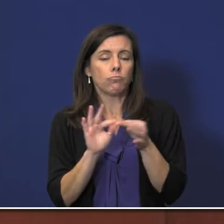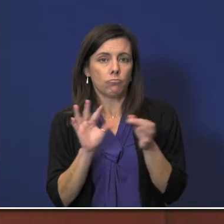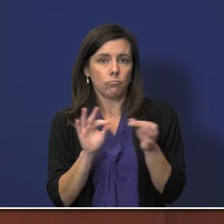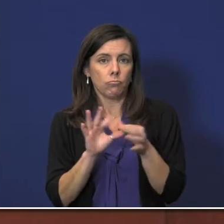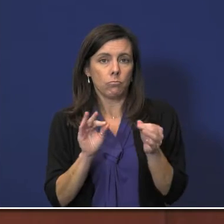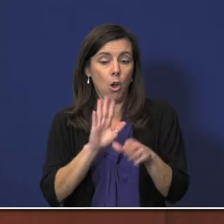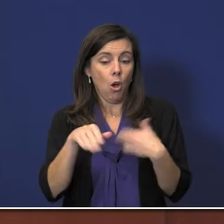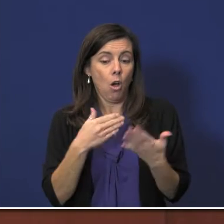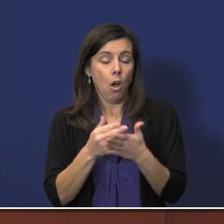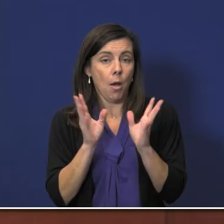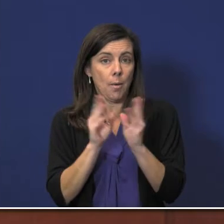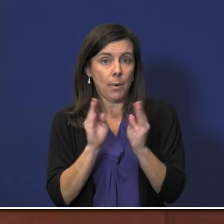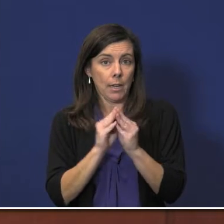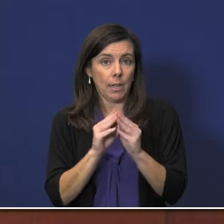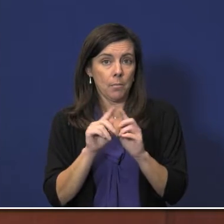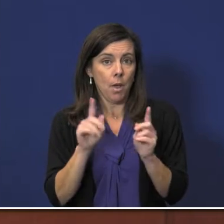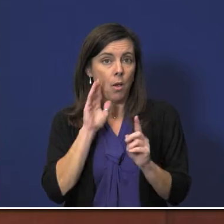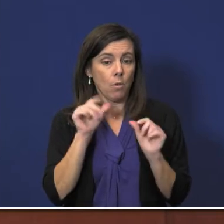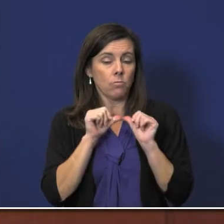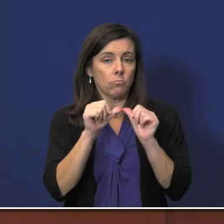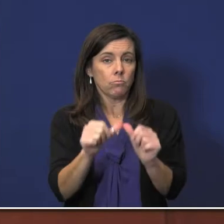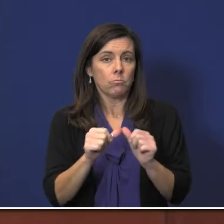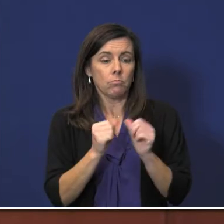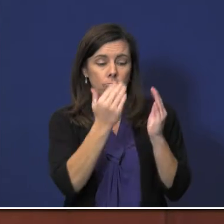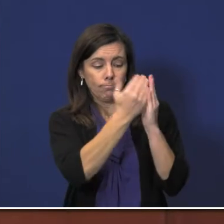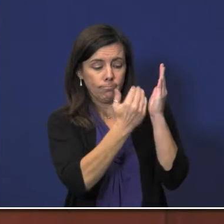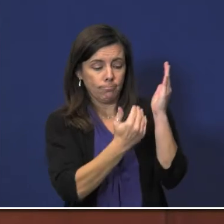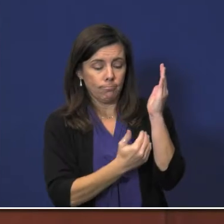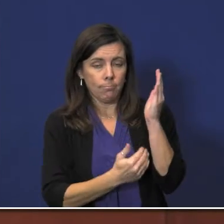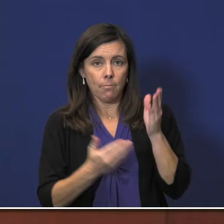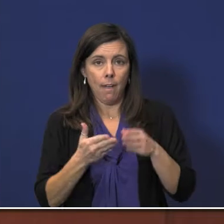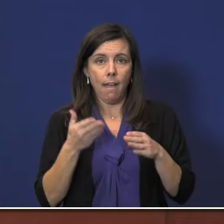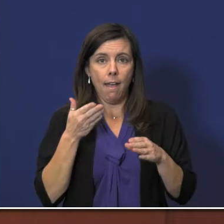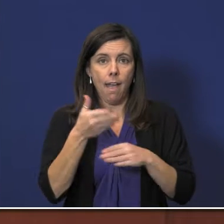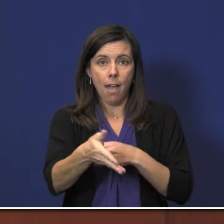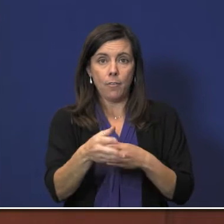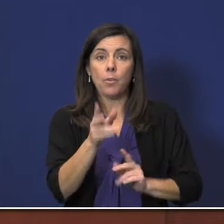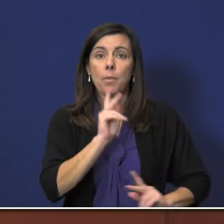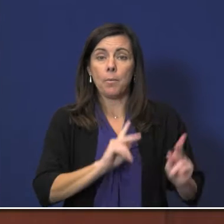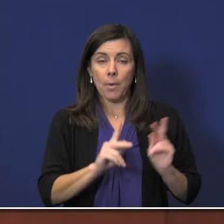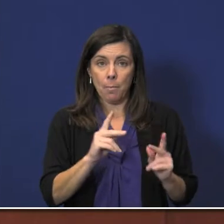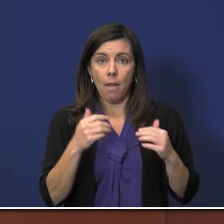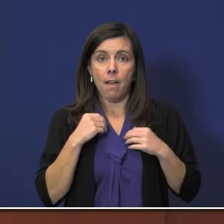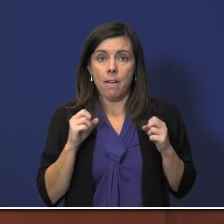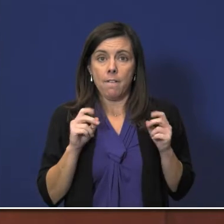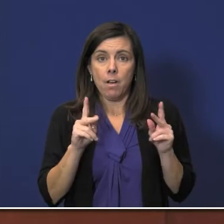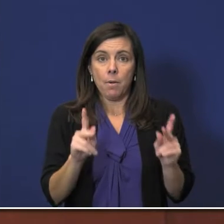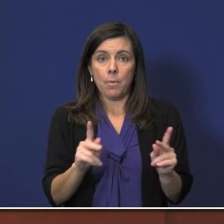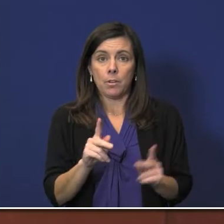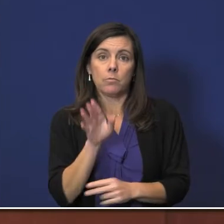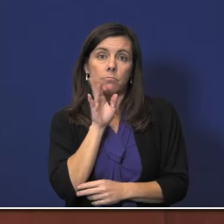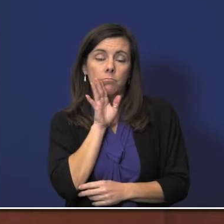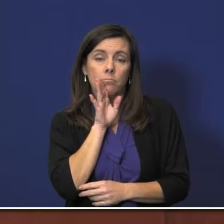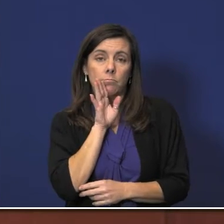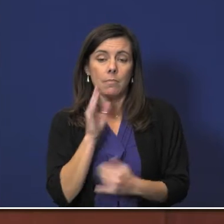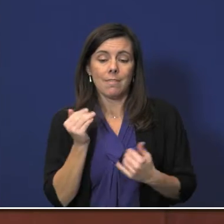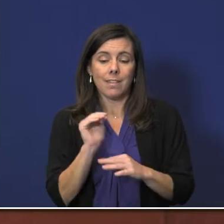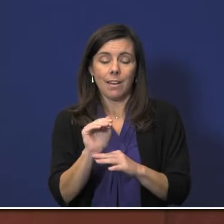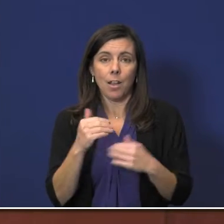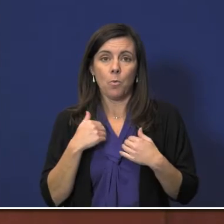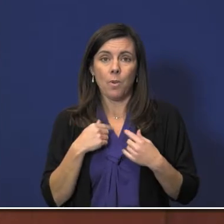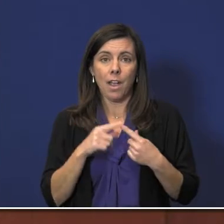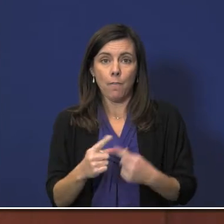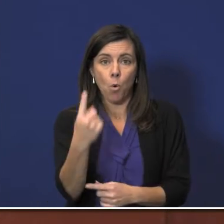meetings. The board will continue with the remaining agenda after the registered patrons have had an opportunity to speak. Tonight we have